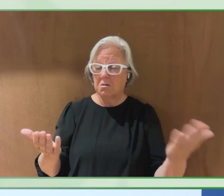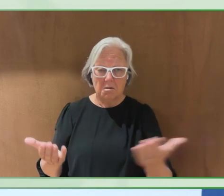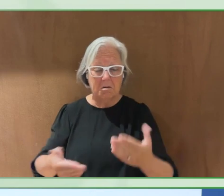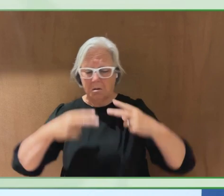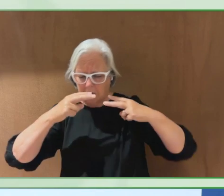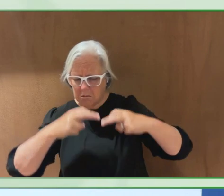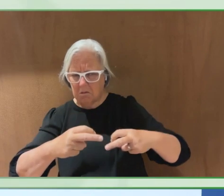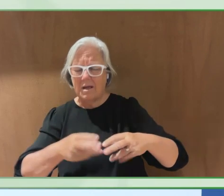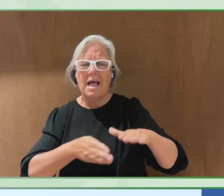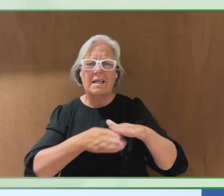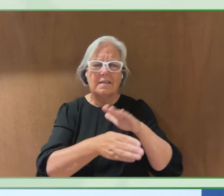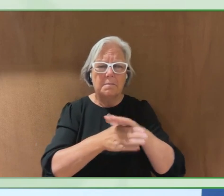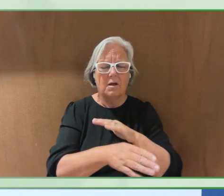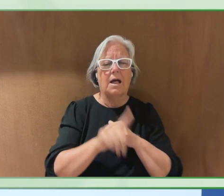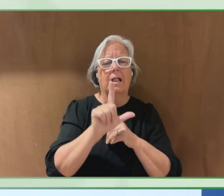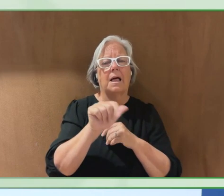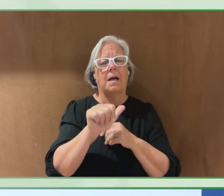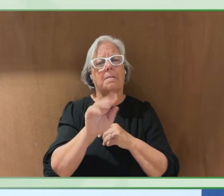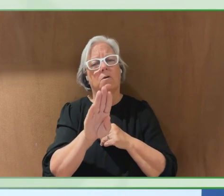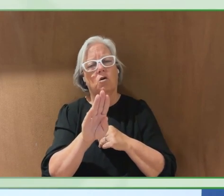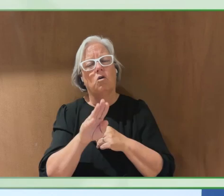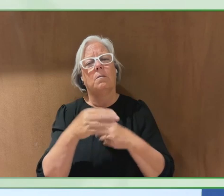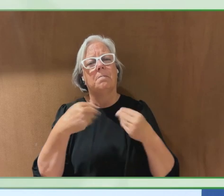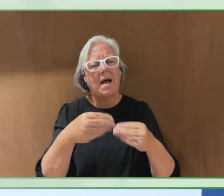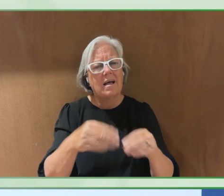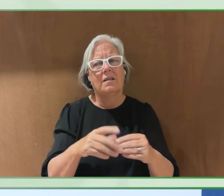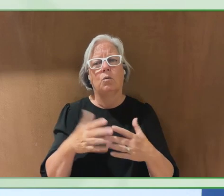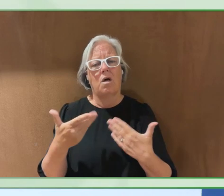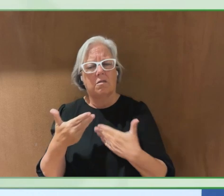labor market, recruitment processes, good practices